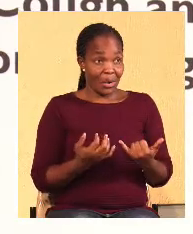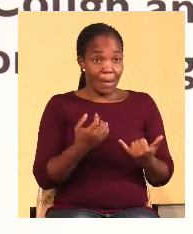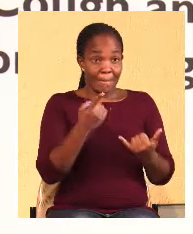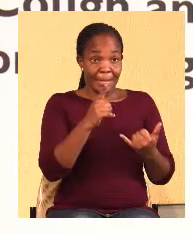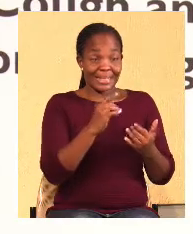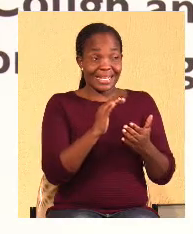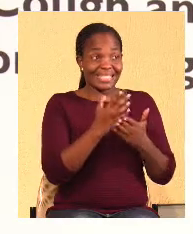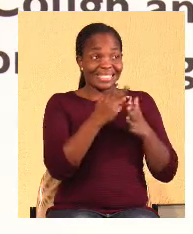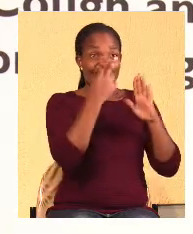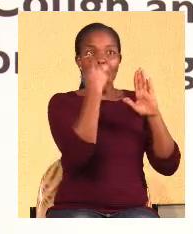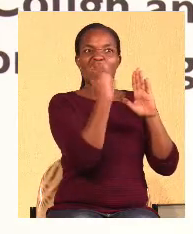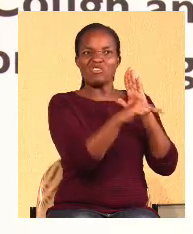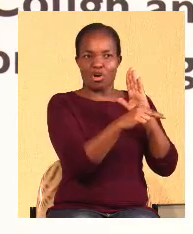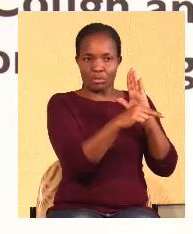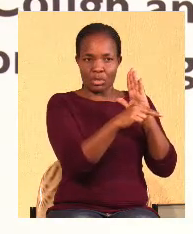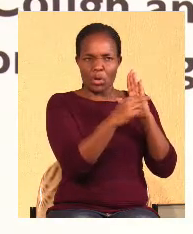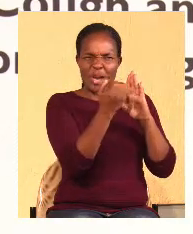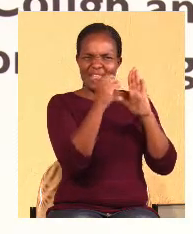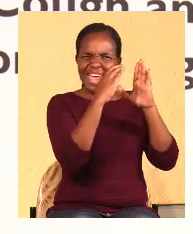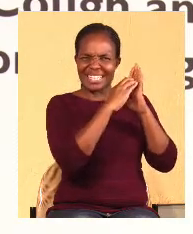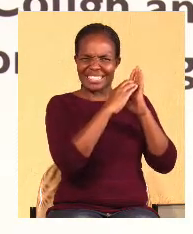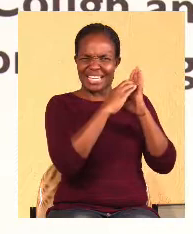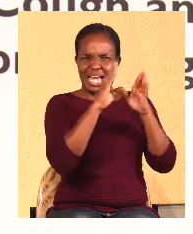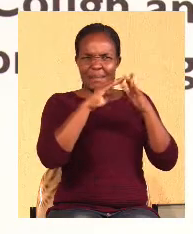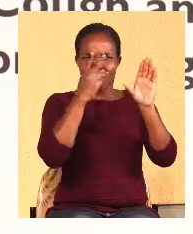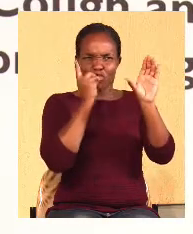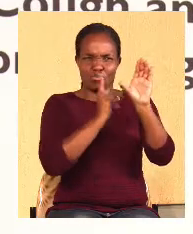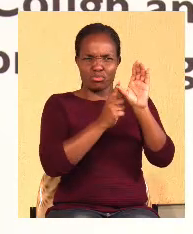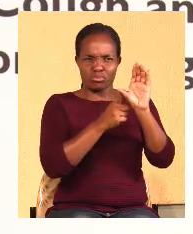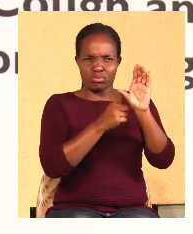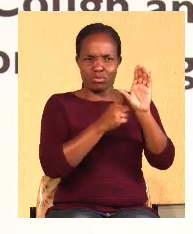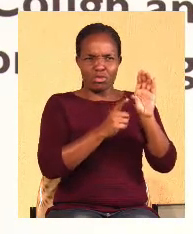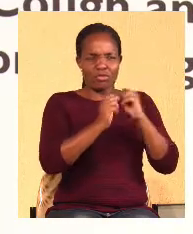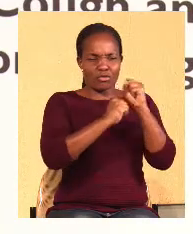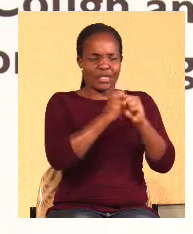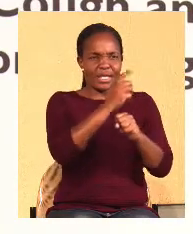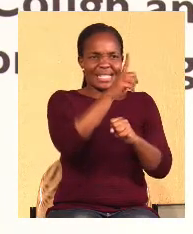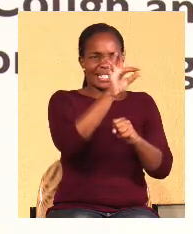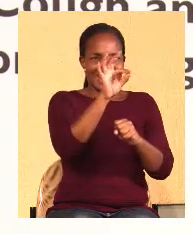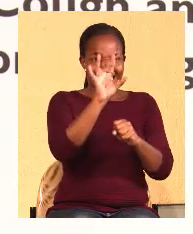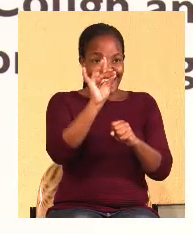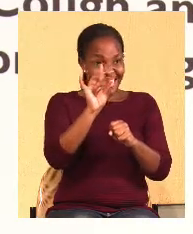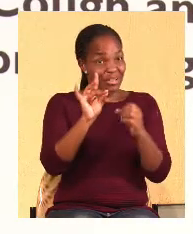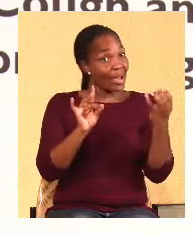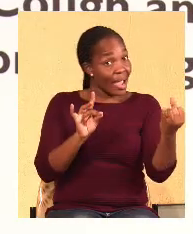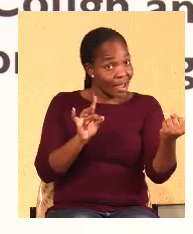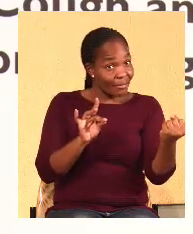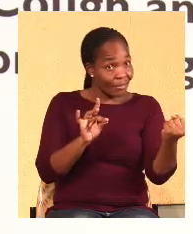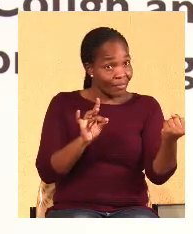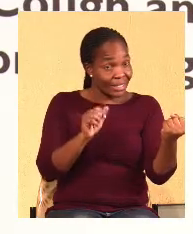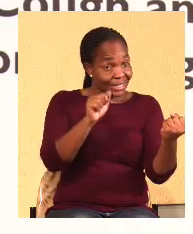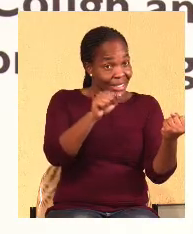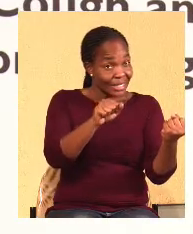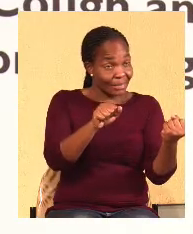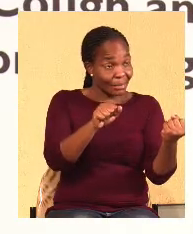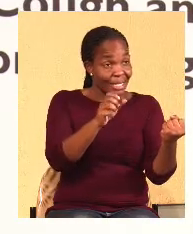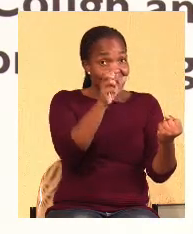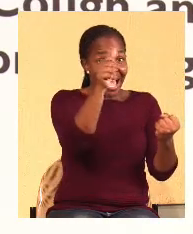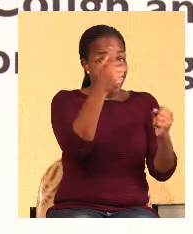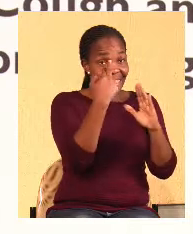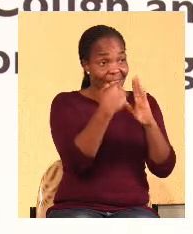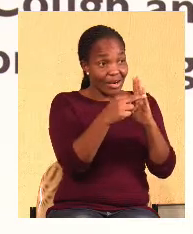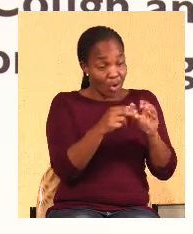legislation, like the Liquor Act 6 of 1998, are no longer in operation. All statutes continue to